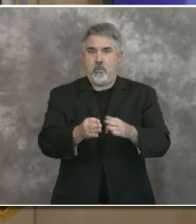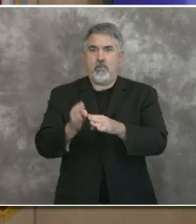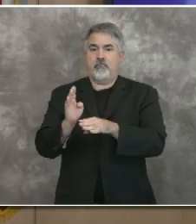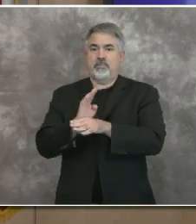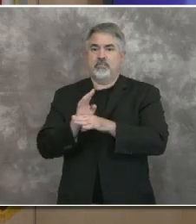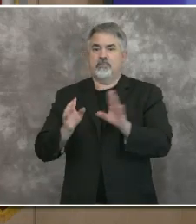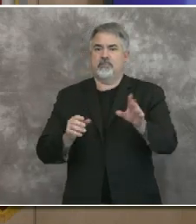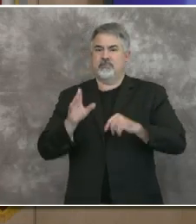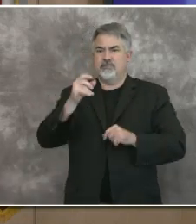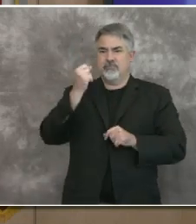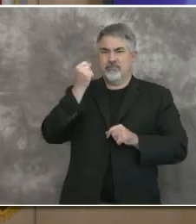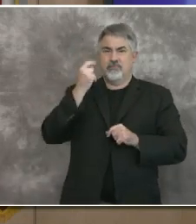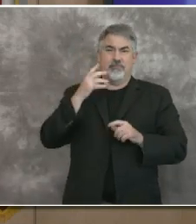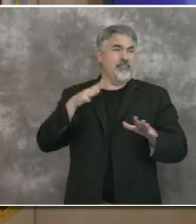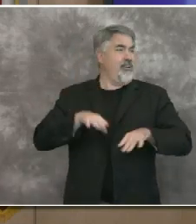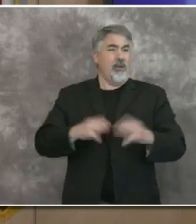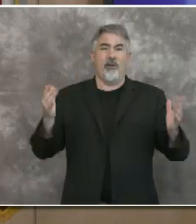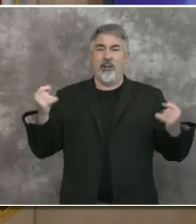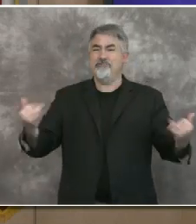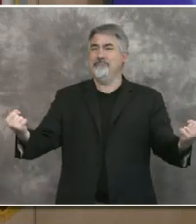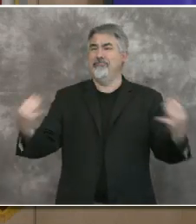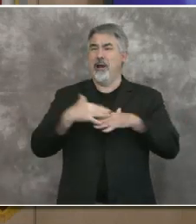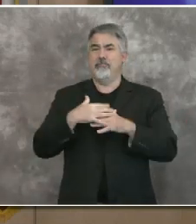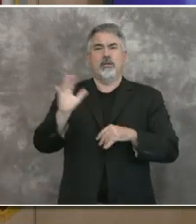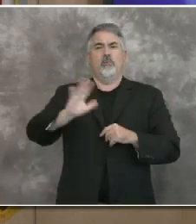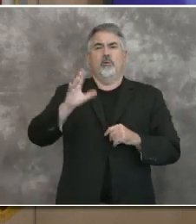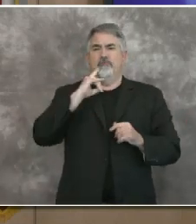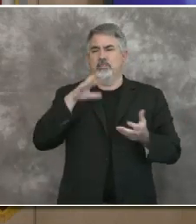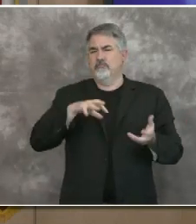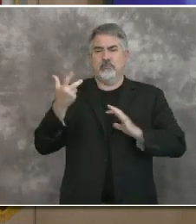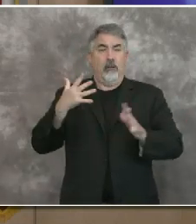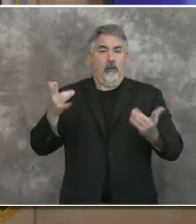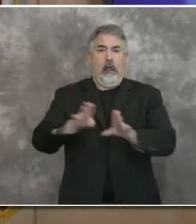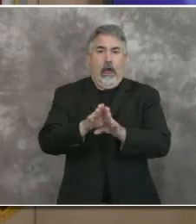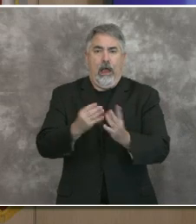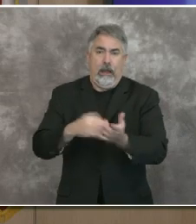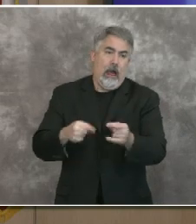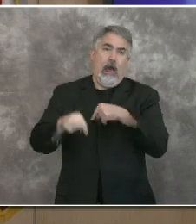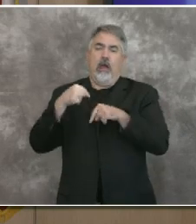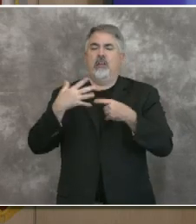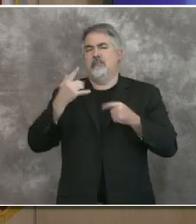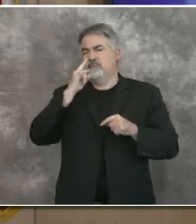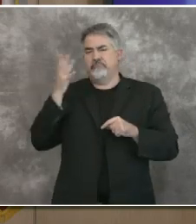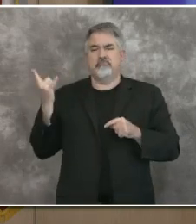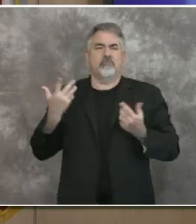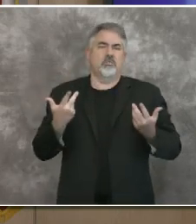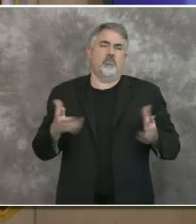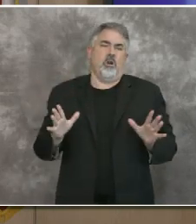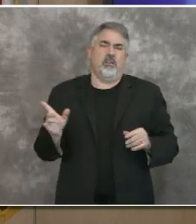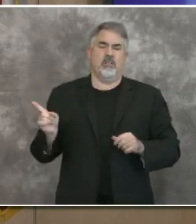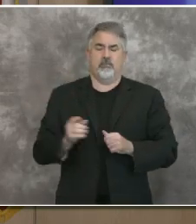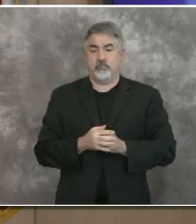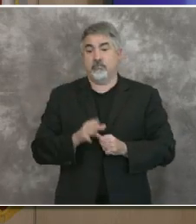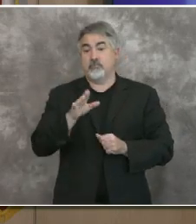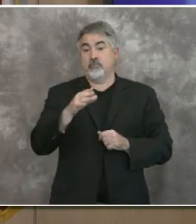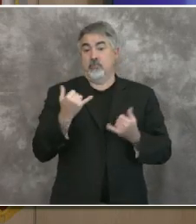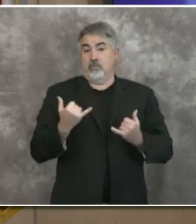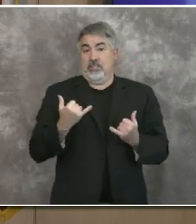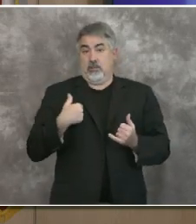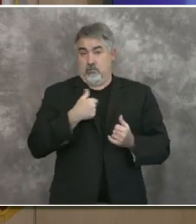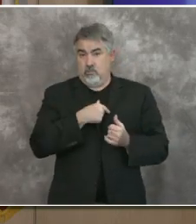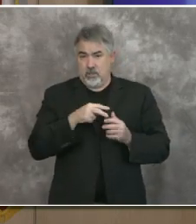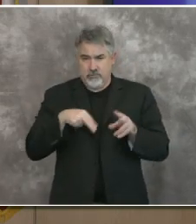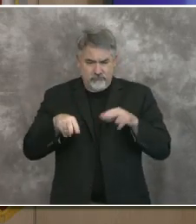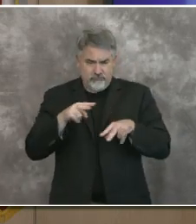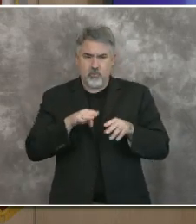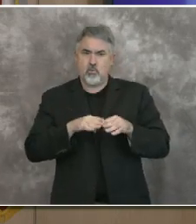far, and be in a situation where we have to clamp back down or move down. And so as we continue to go through these areas, we want to continue to do it in